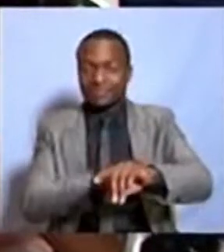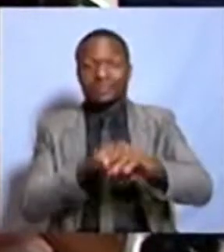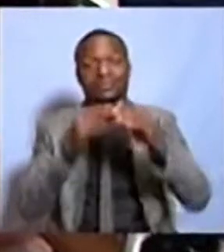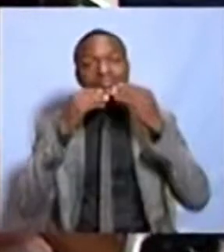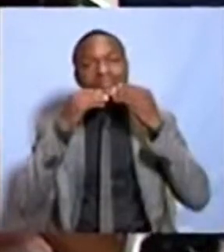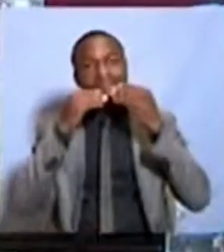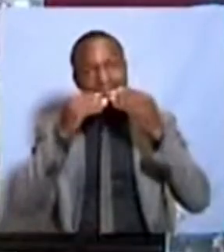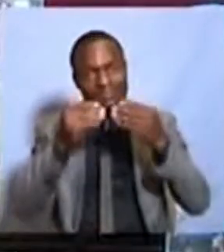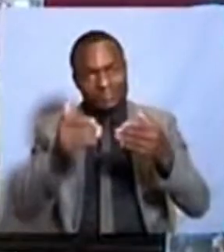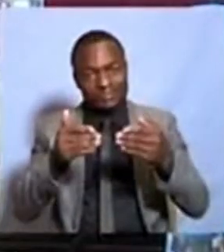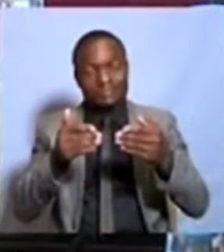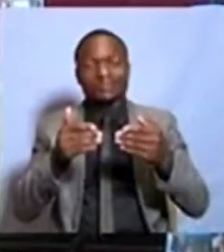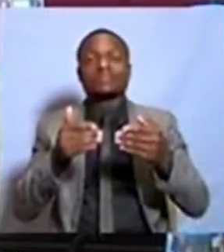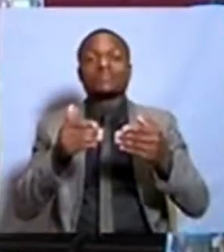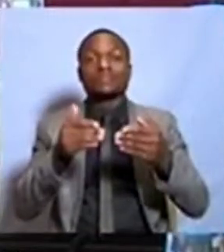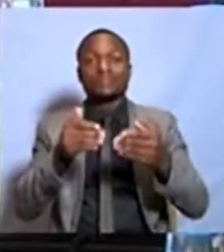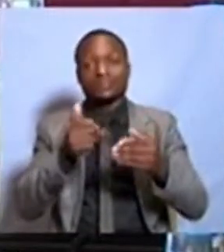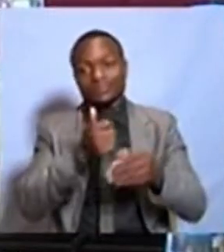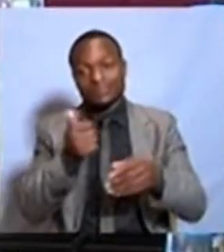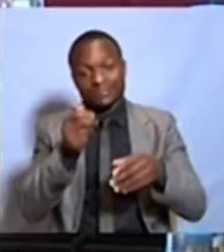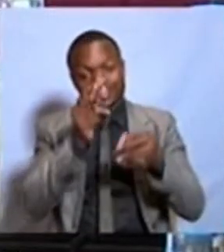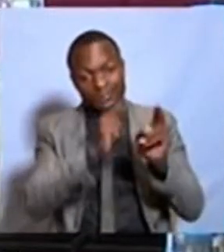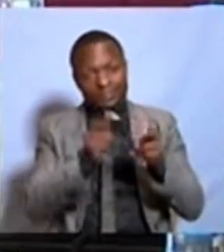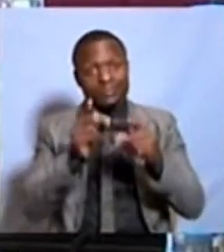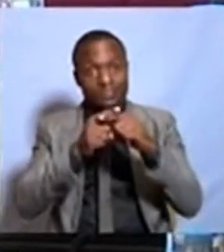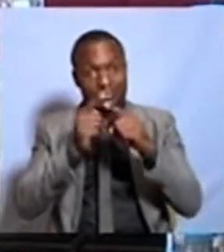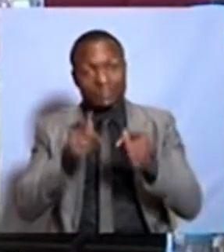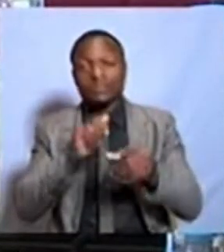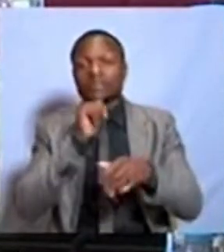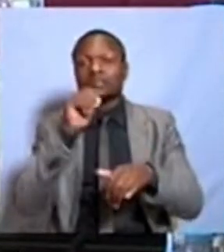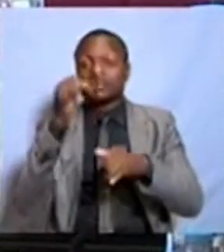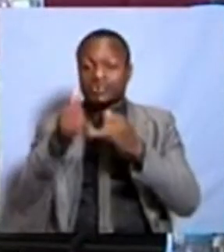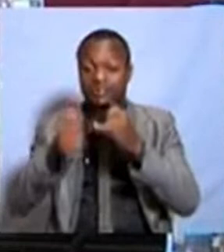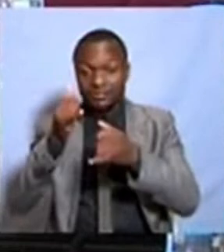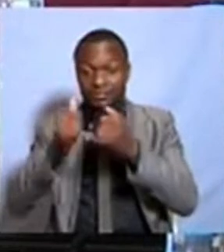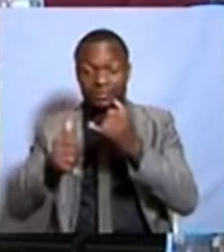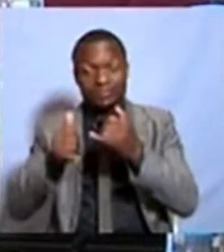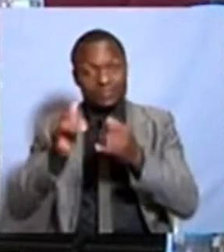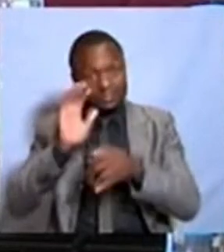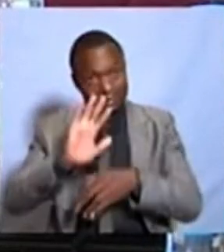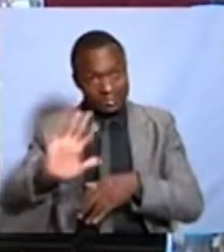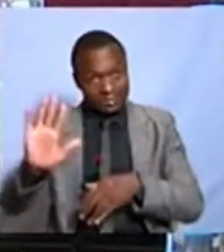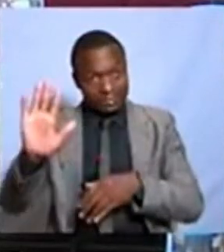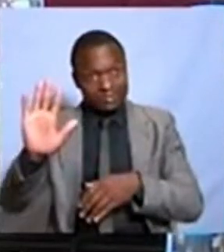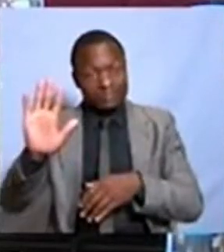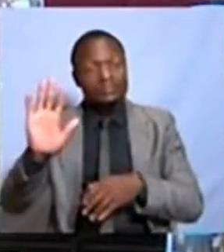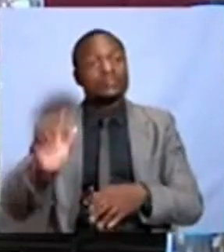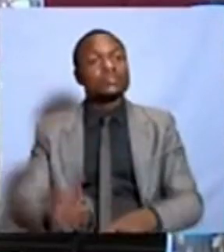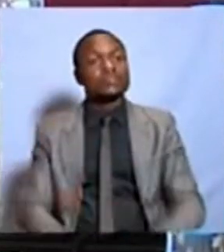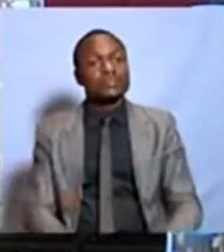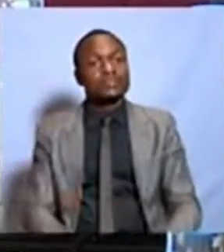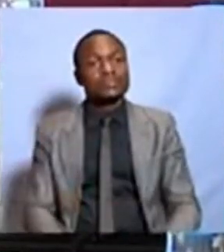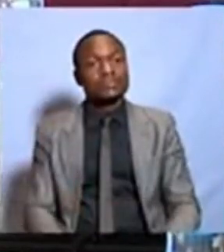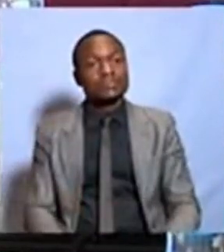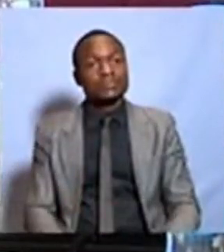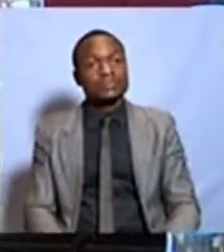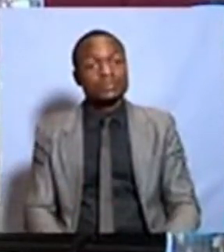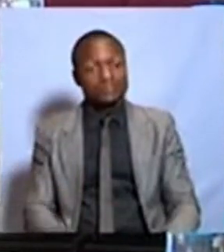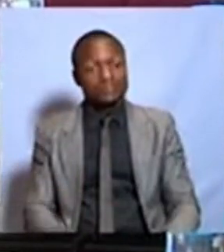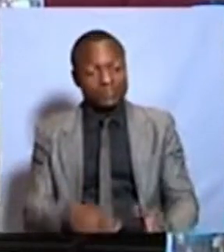thank you. Thank you for the other response, but you didn't finish with mine because I quoted from your